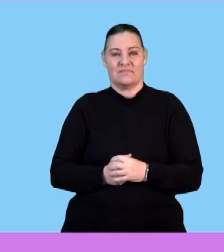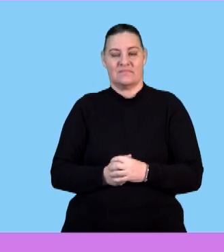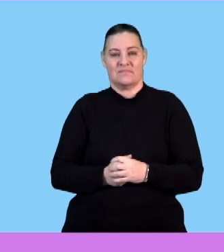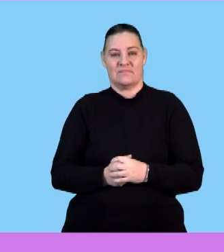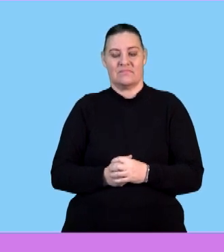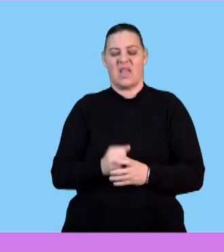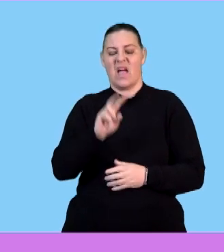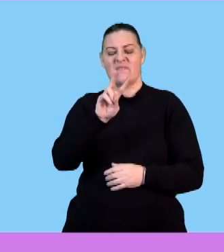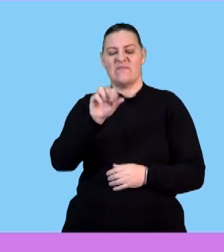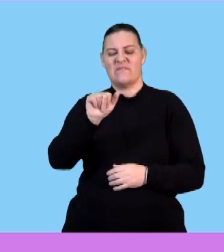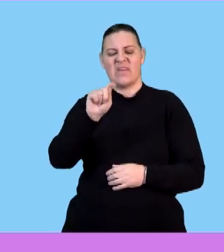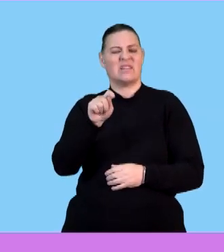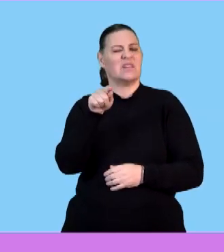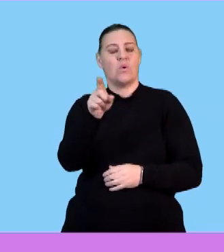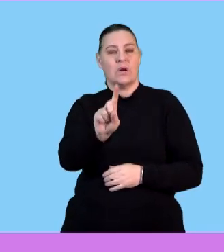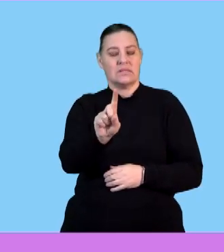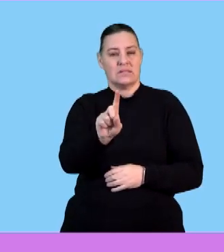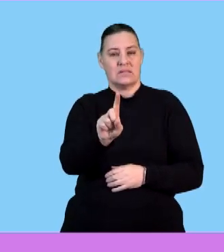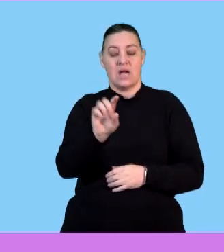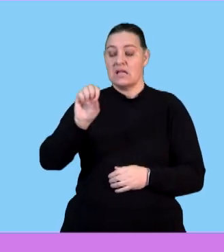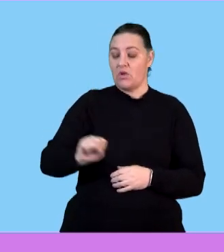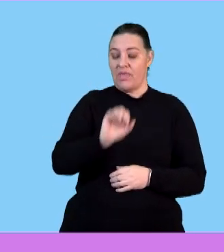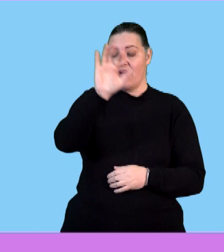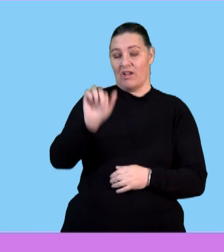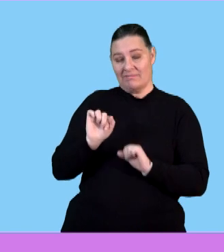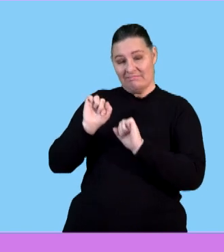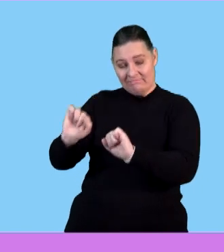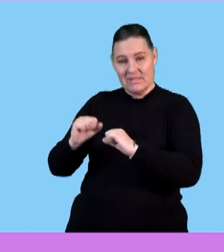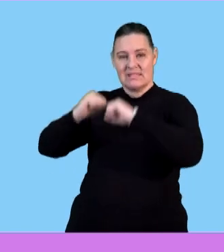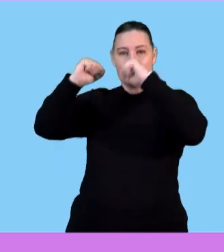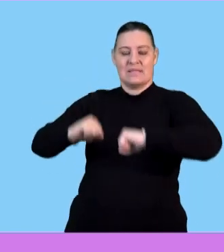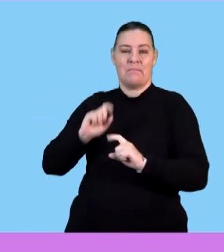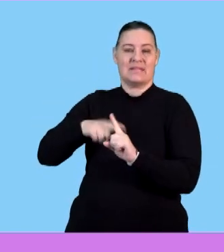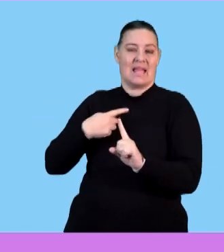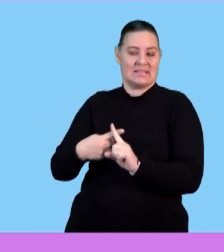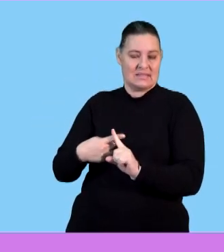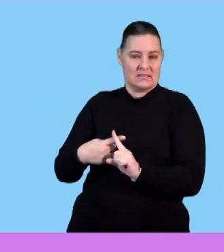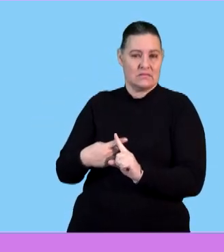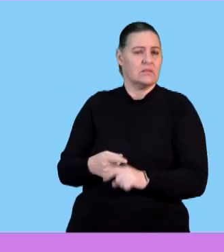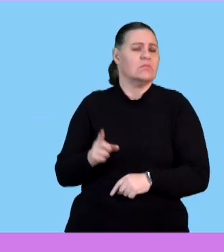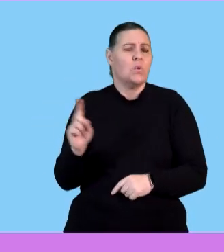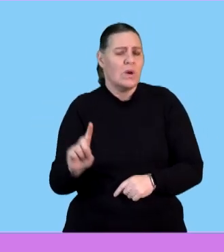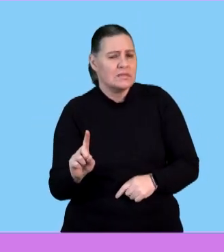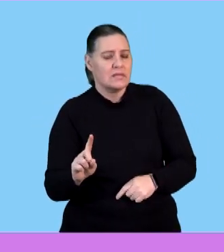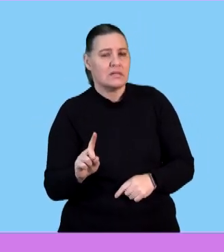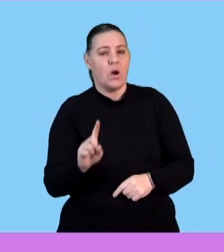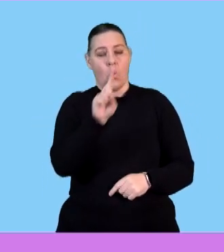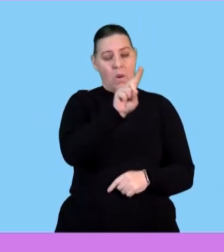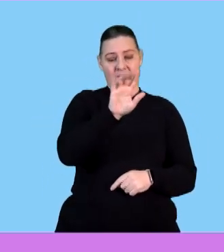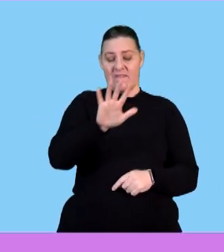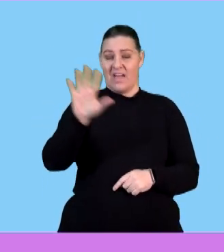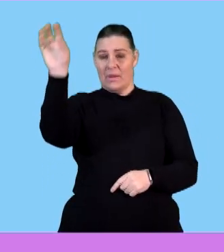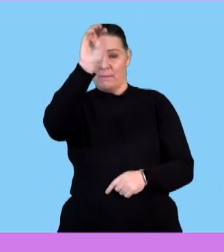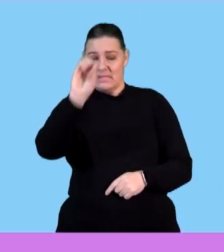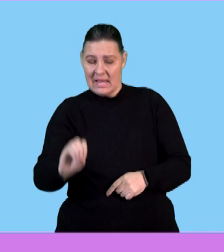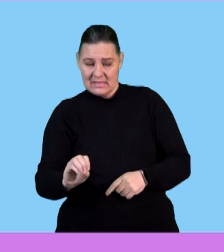So what is VAT? VAT is a South African tax system where 15% tax is